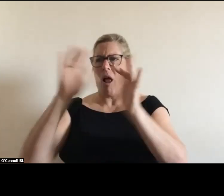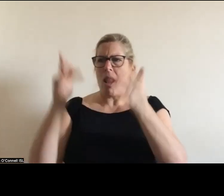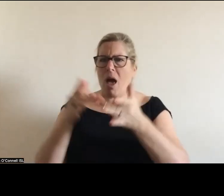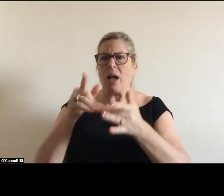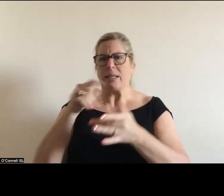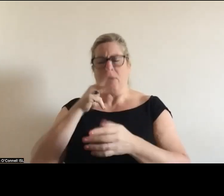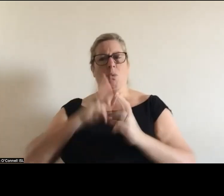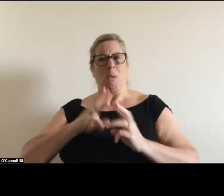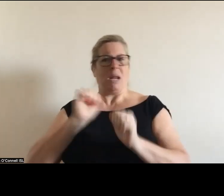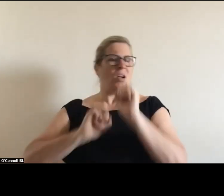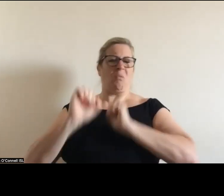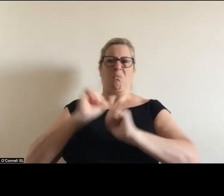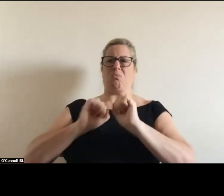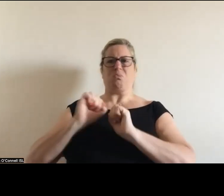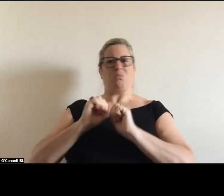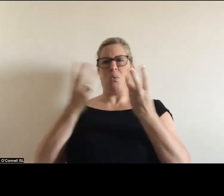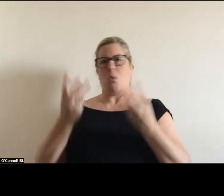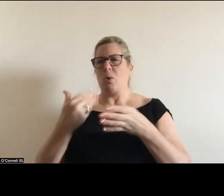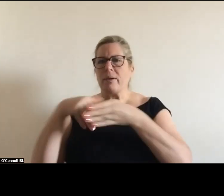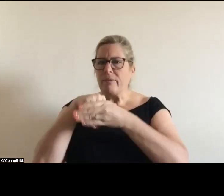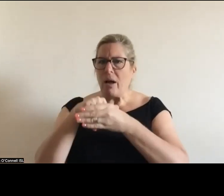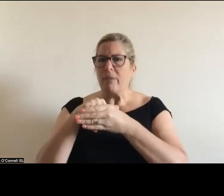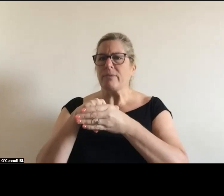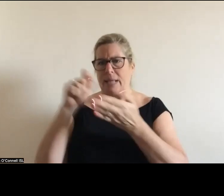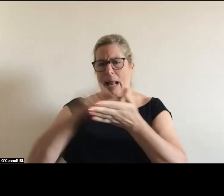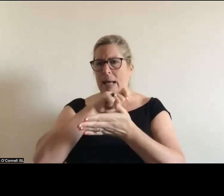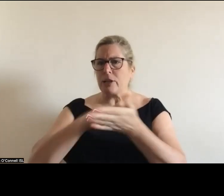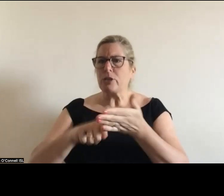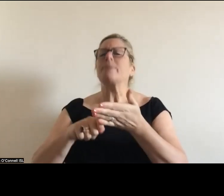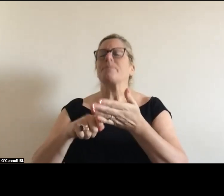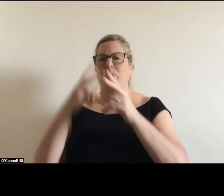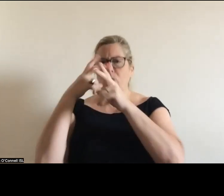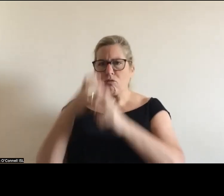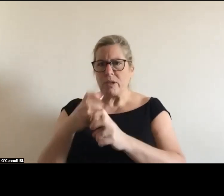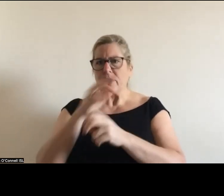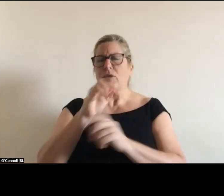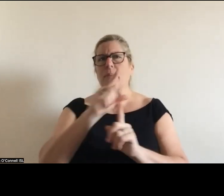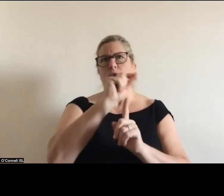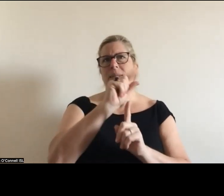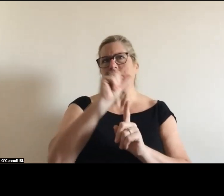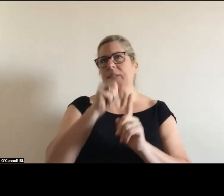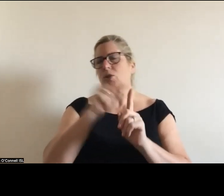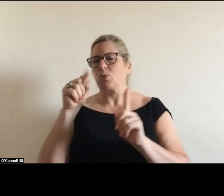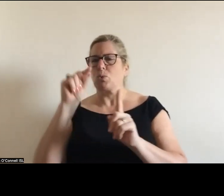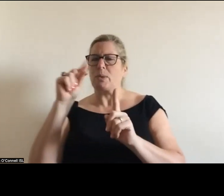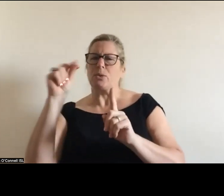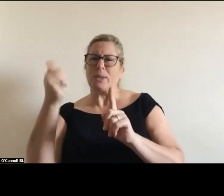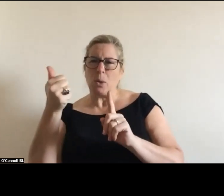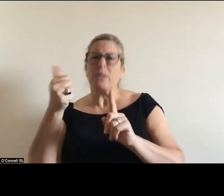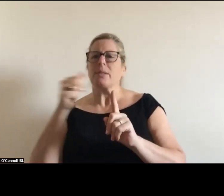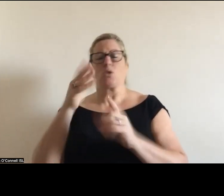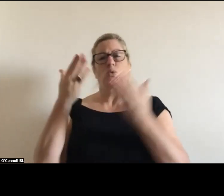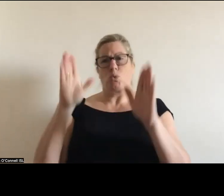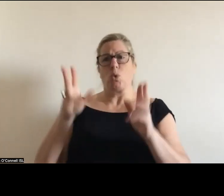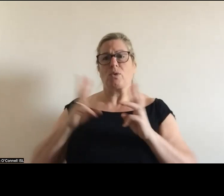who are considering running for election. Research undertaken between 2020 and 2021 revealed that female councillors in